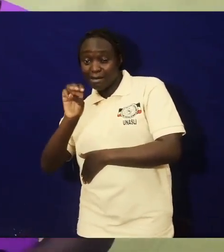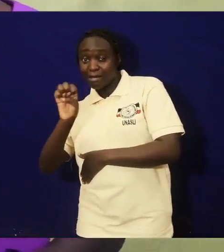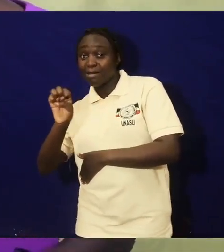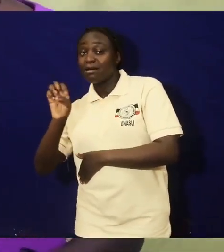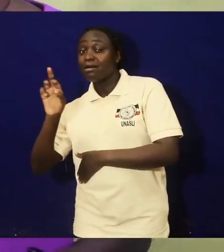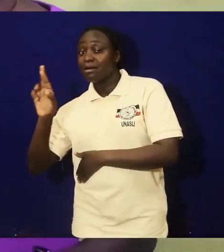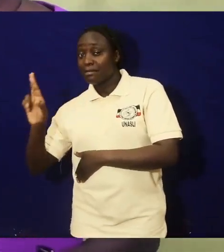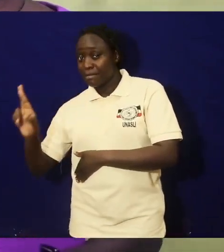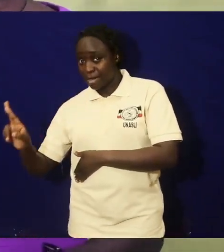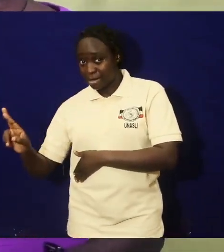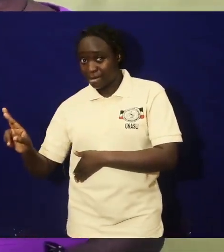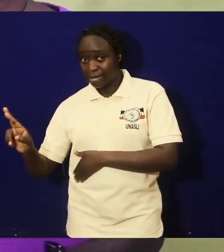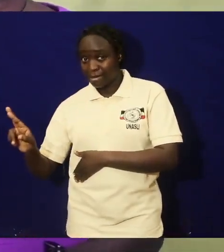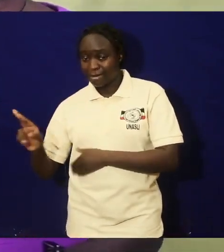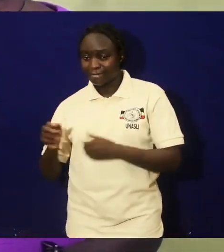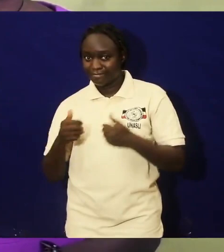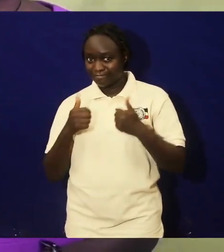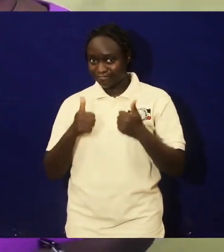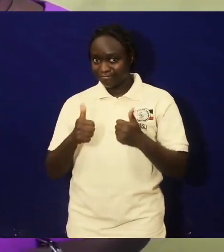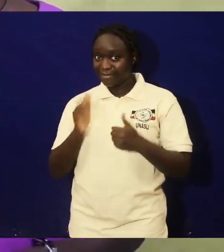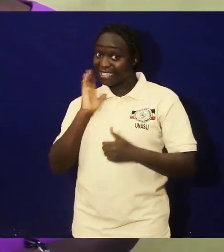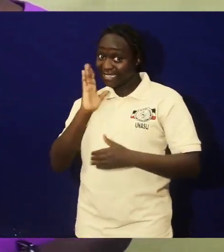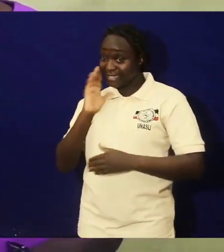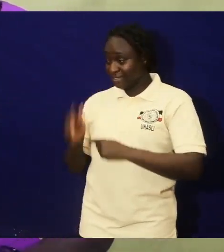All right.